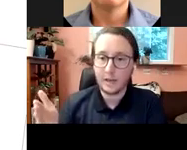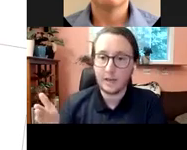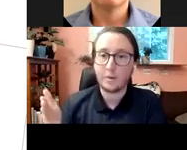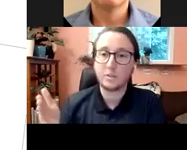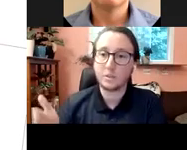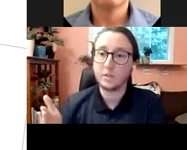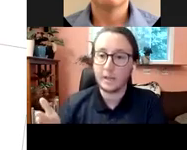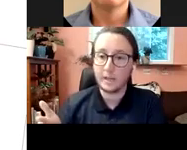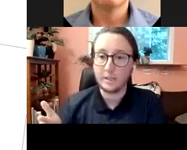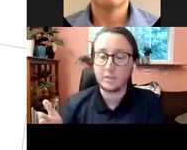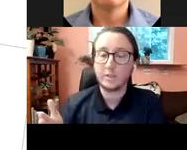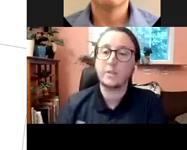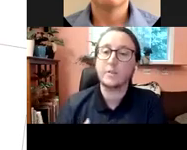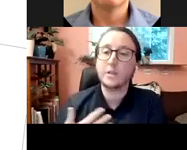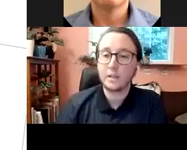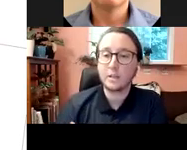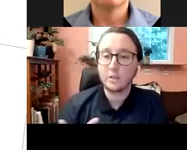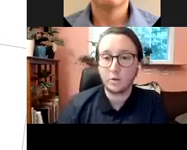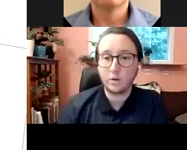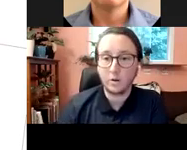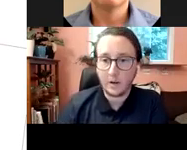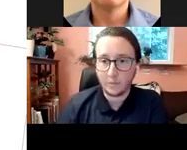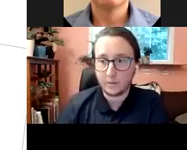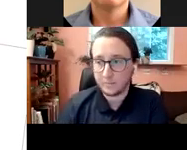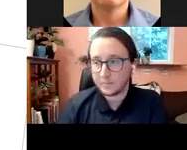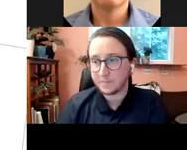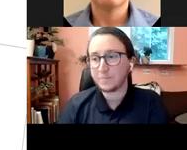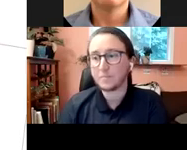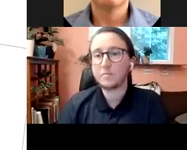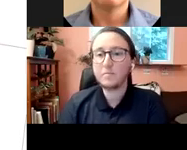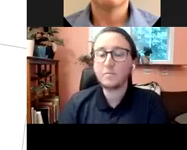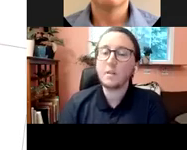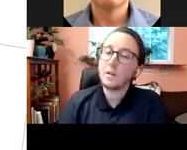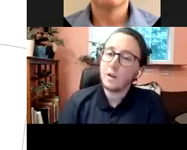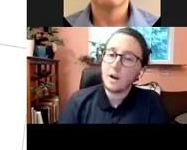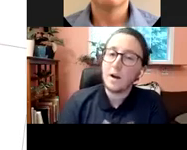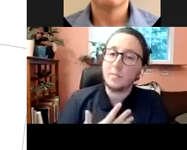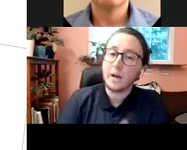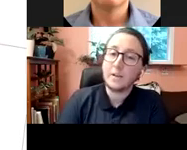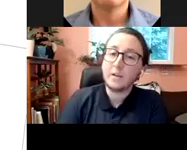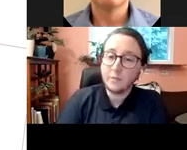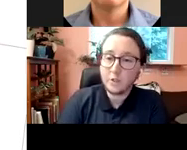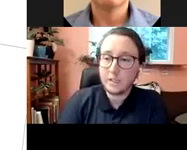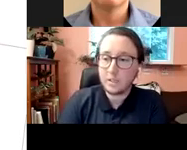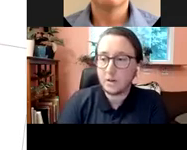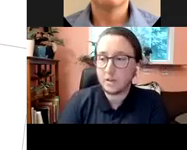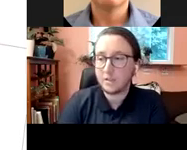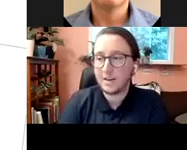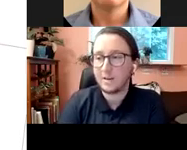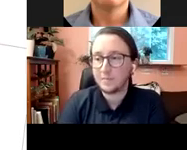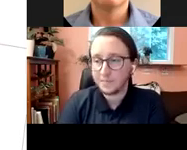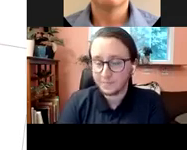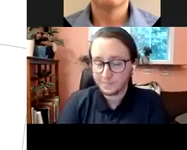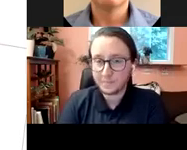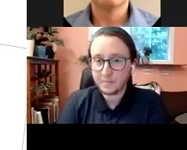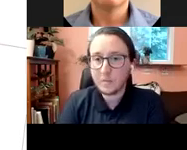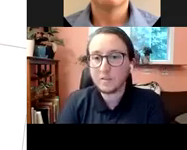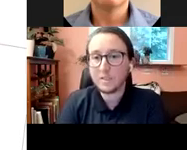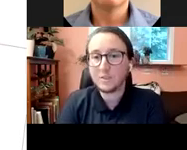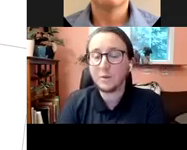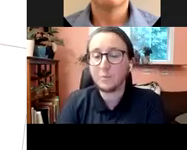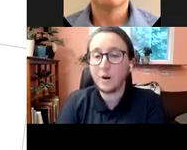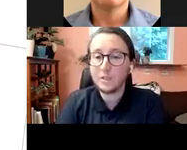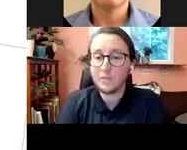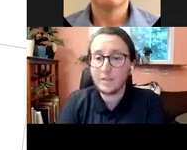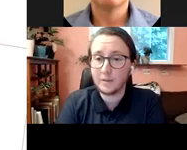they became a certain age, the clinic could no longer help them. And then conversely, Knox